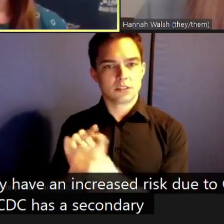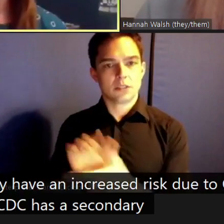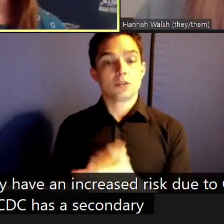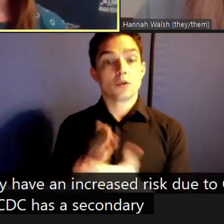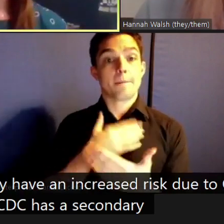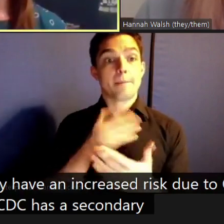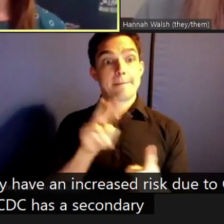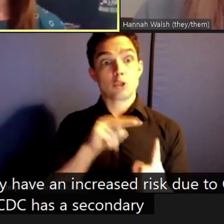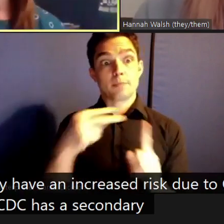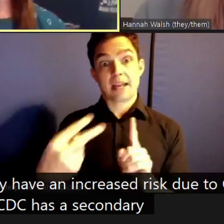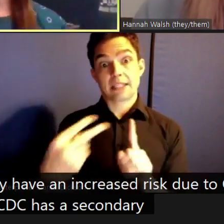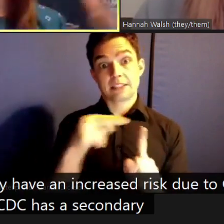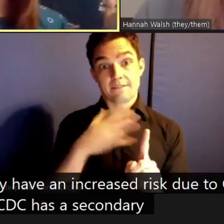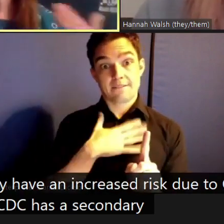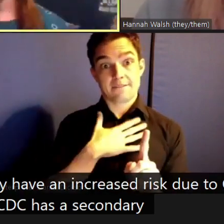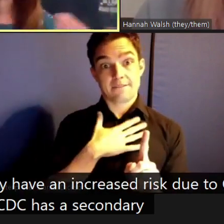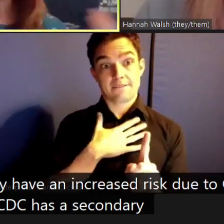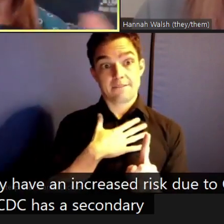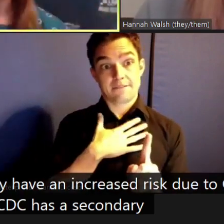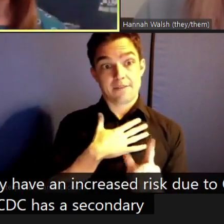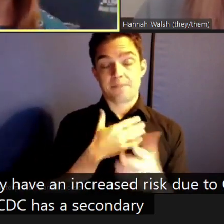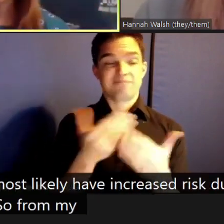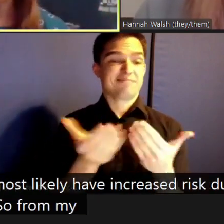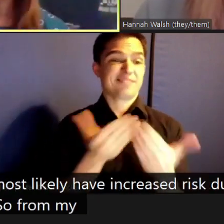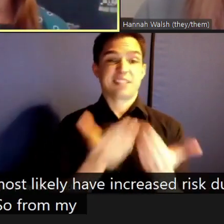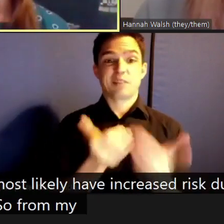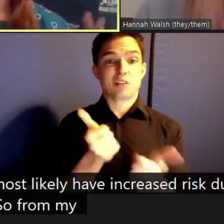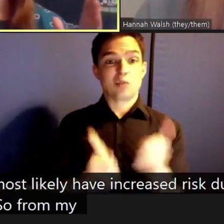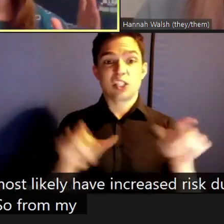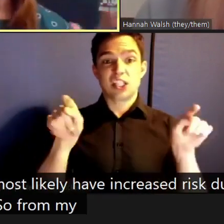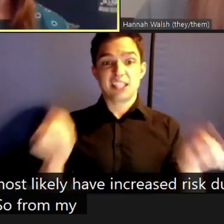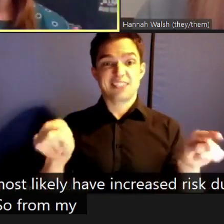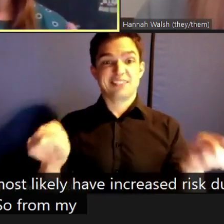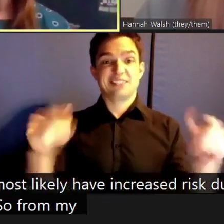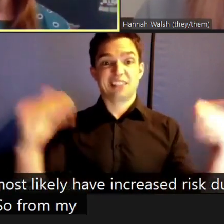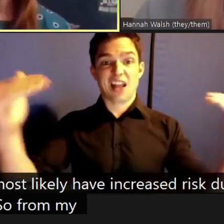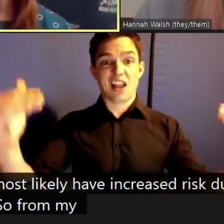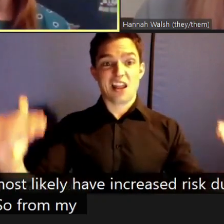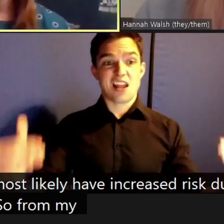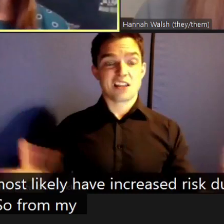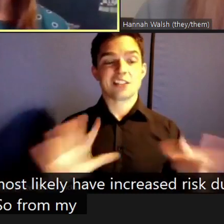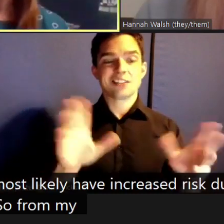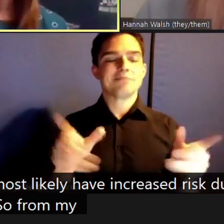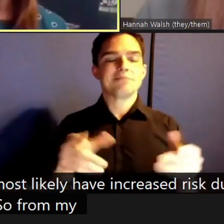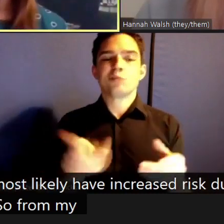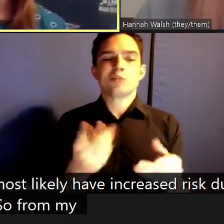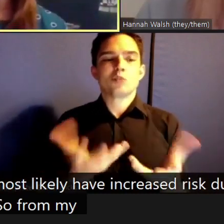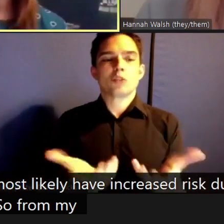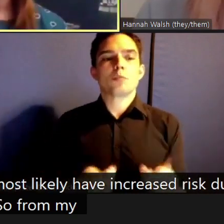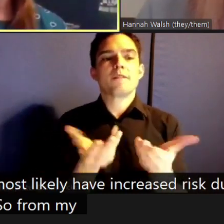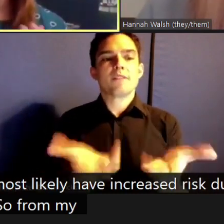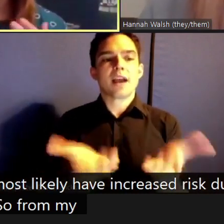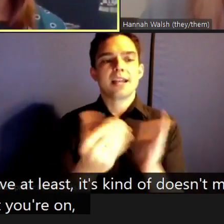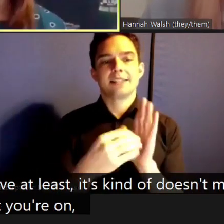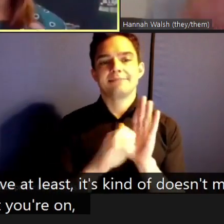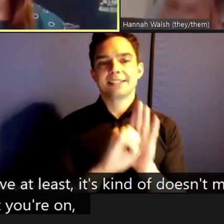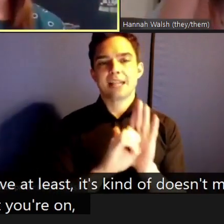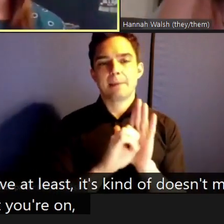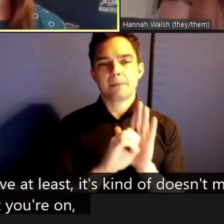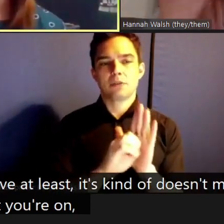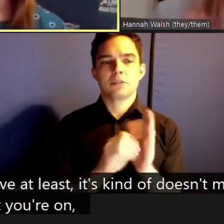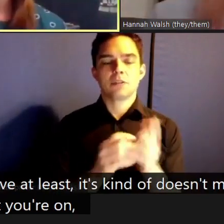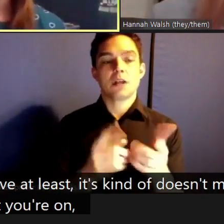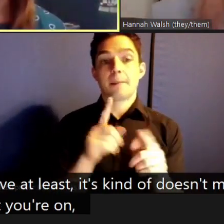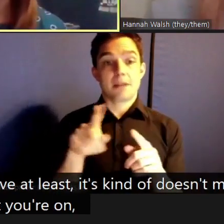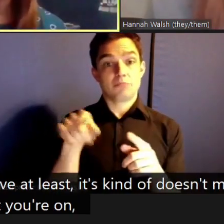at least, it kind of doesn't matter which list you're on. We just wanted to give some examples to be illustrative, but certainly if you have a condition